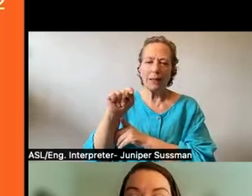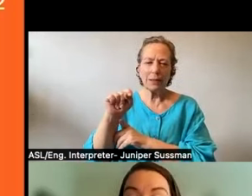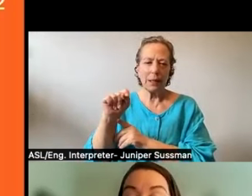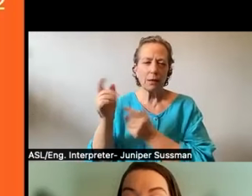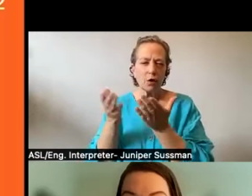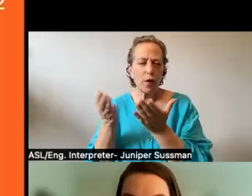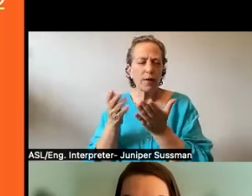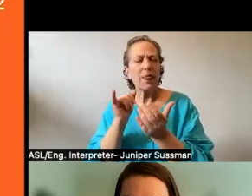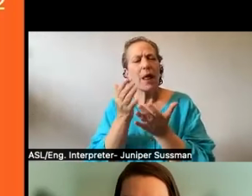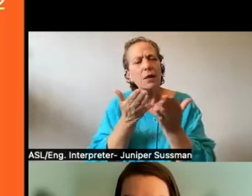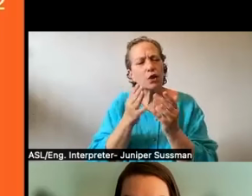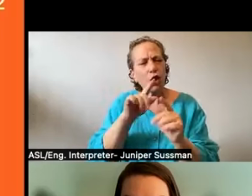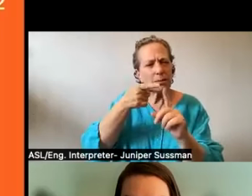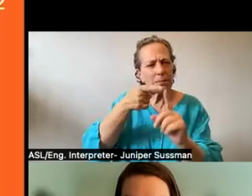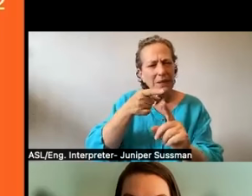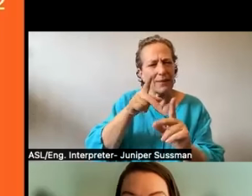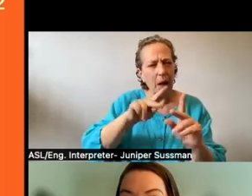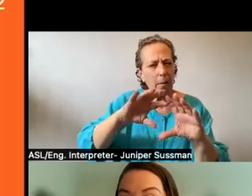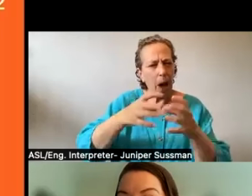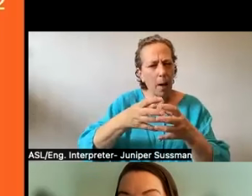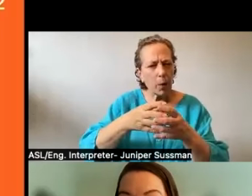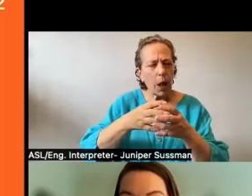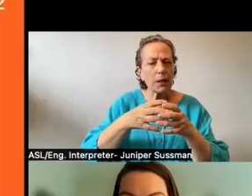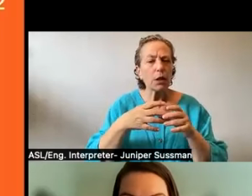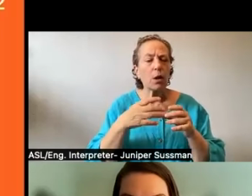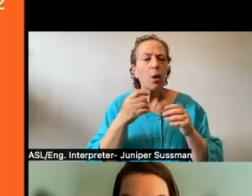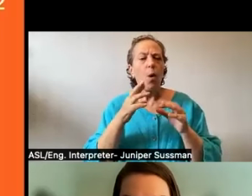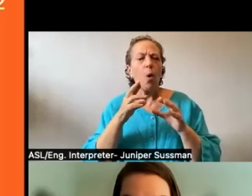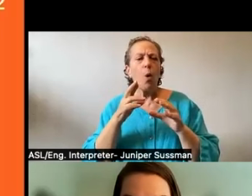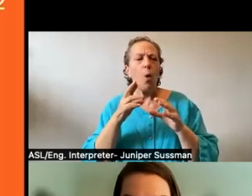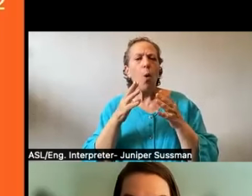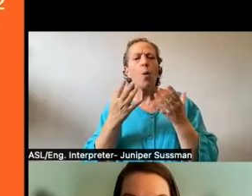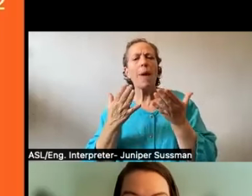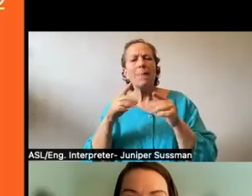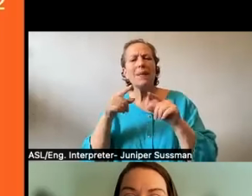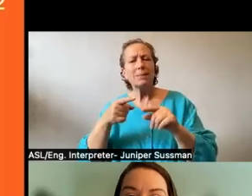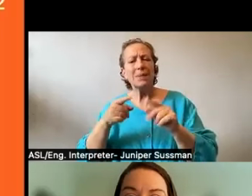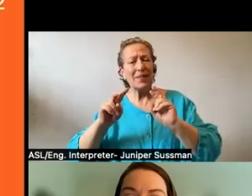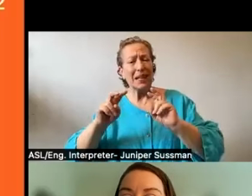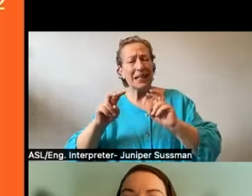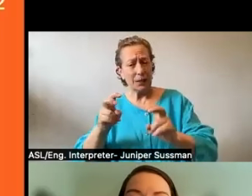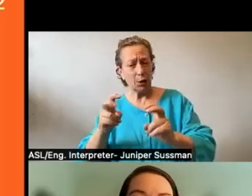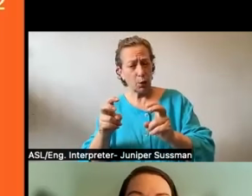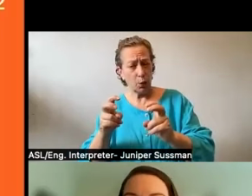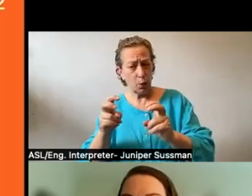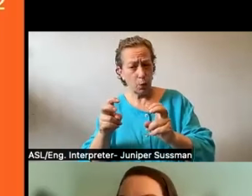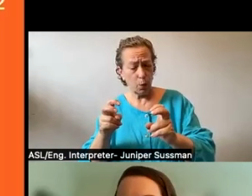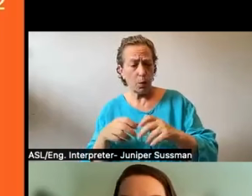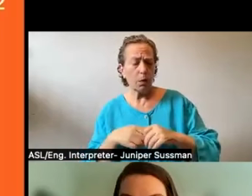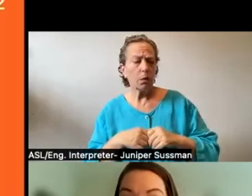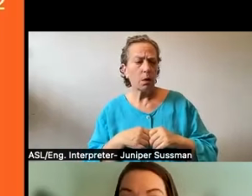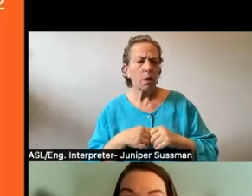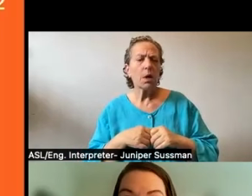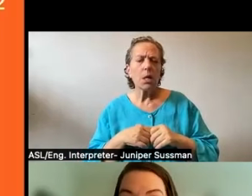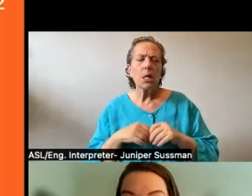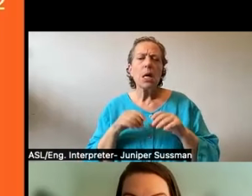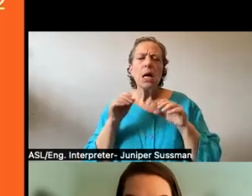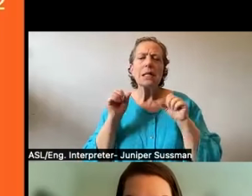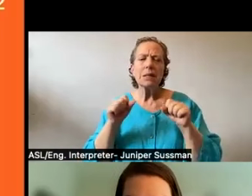serve certain populations or those that focus on a specific issue. And it's possible to sort of flesh out the role